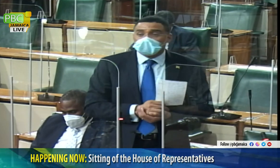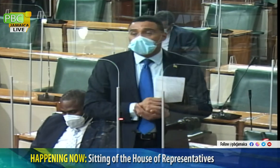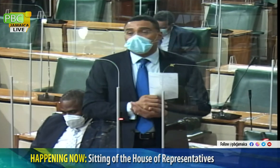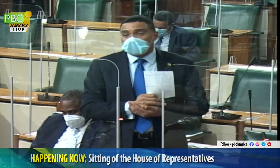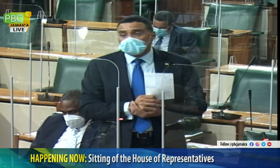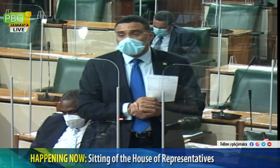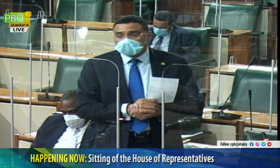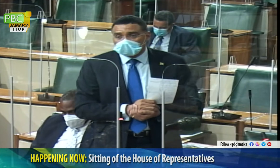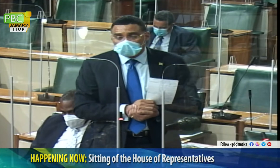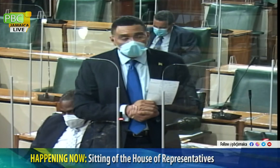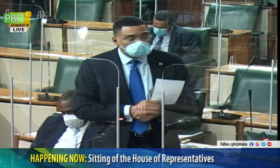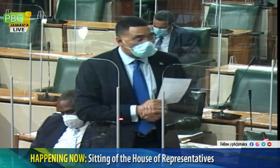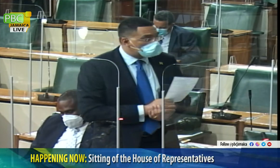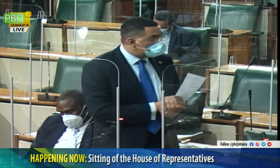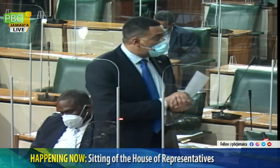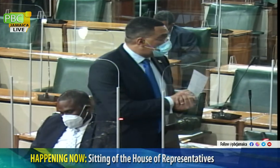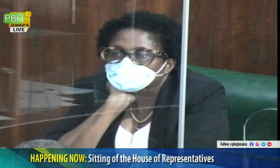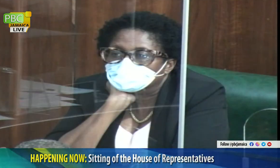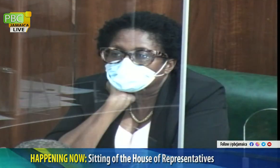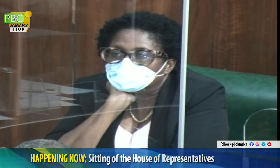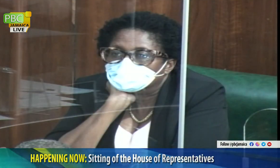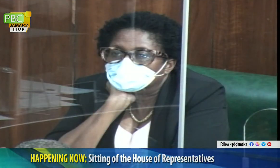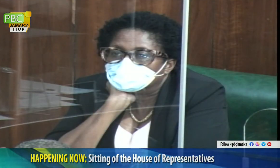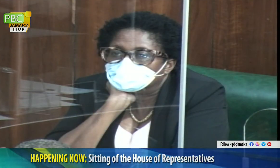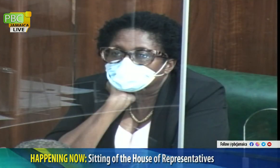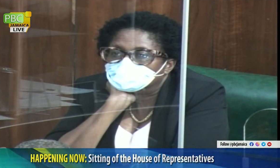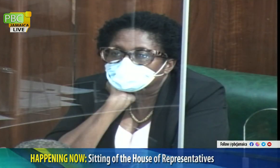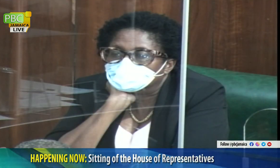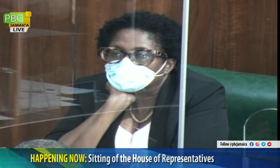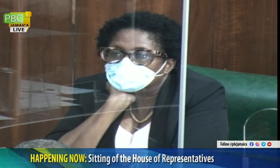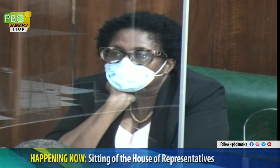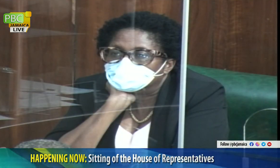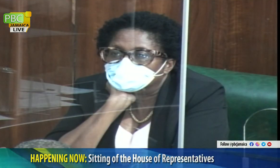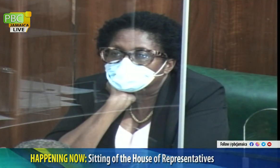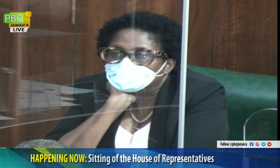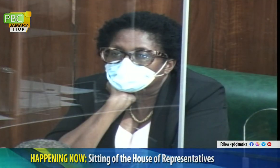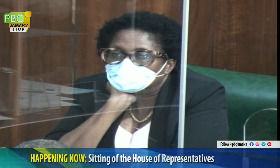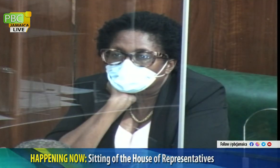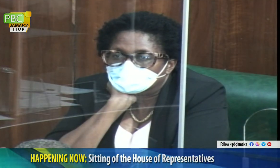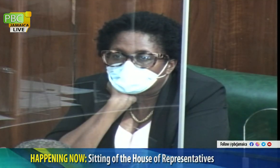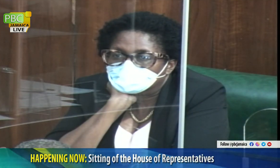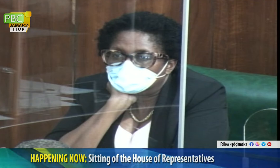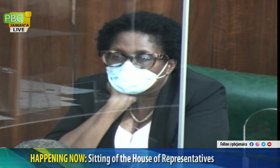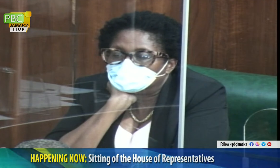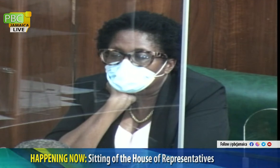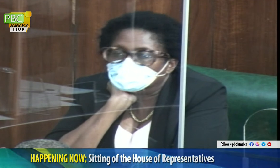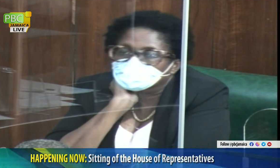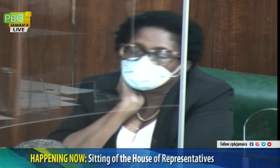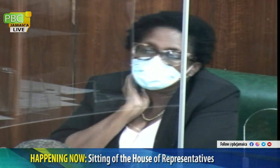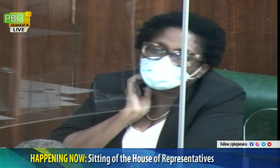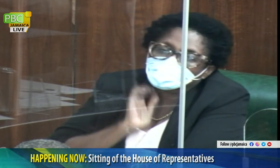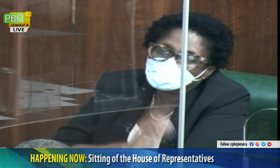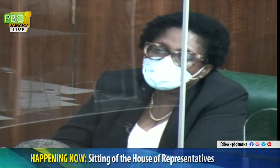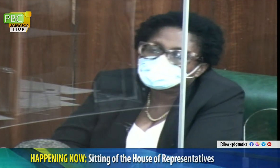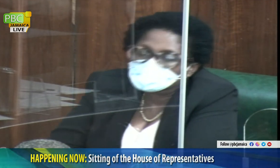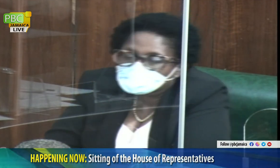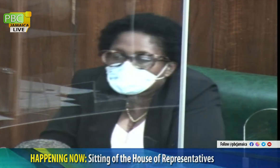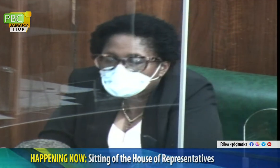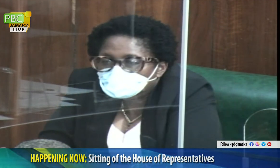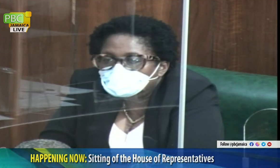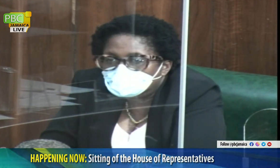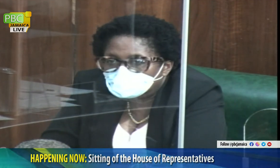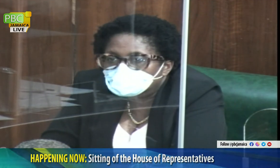everybody will have access to the website the minister has advised that the regional offices or the schools uh would be points of